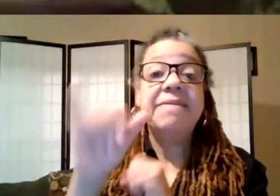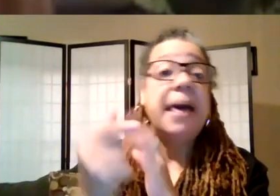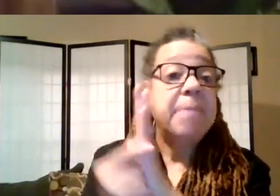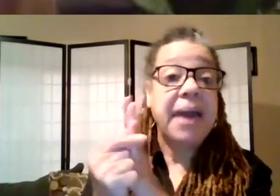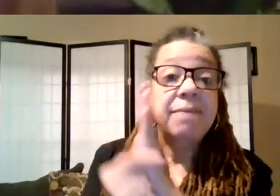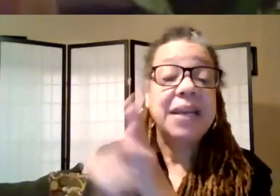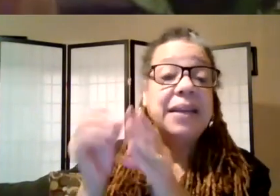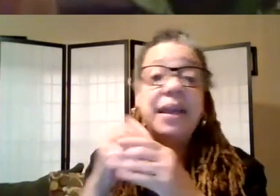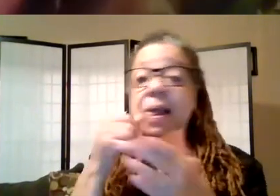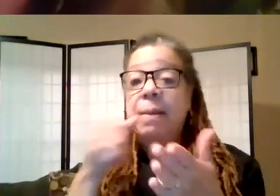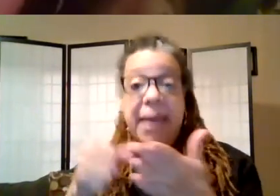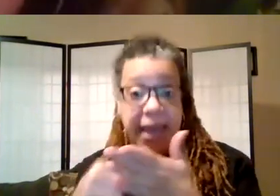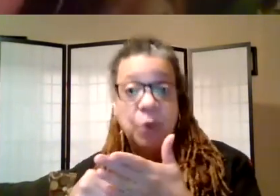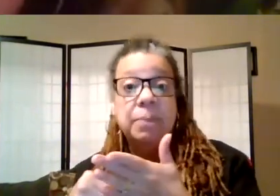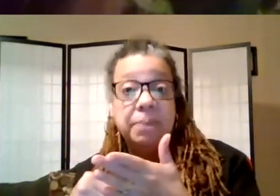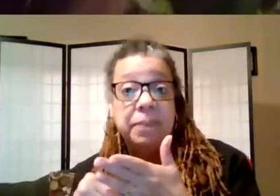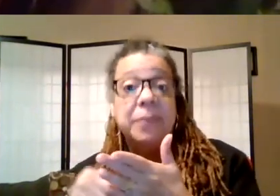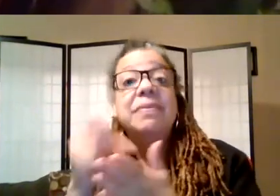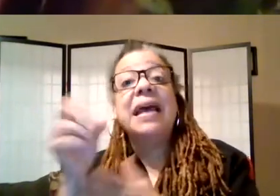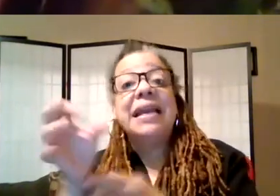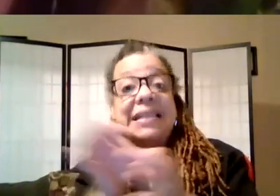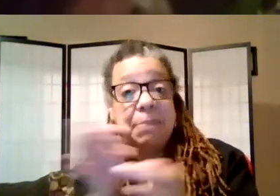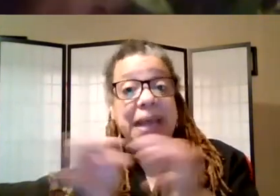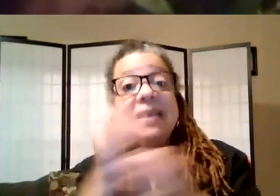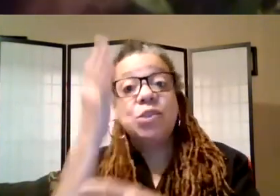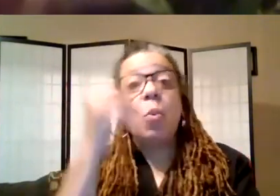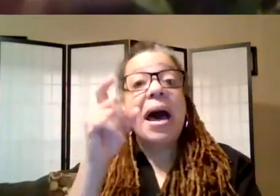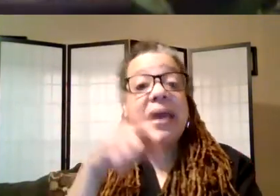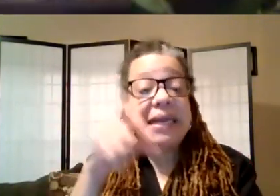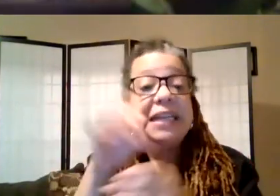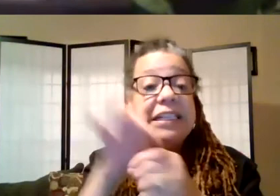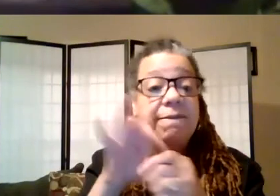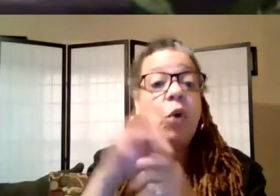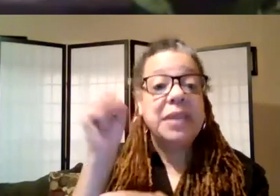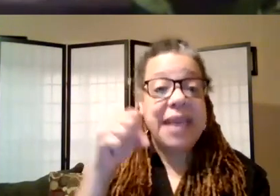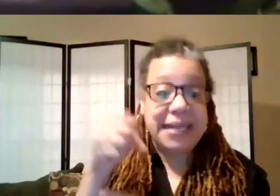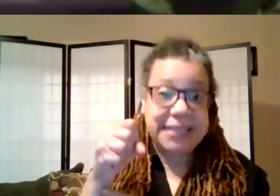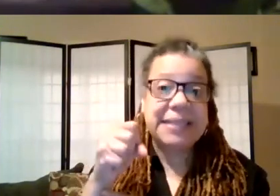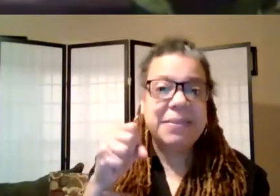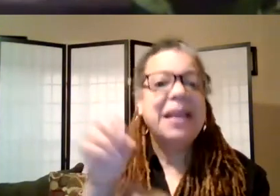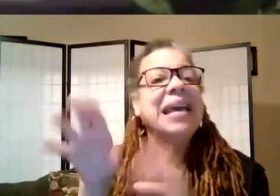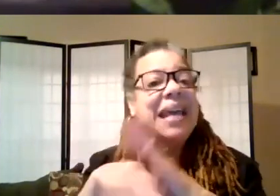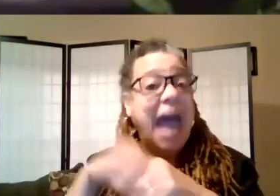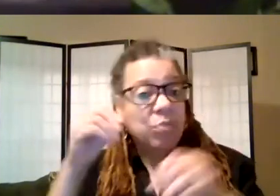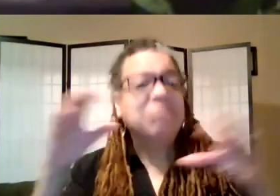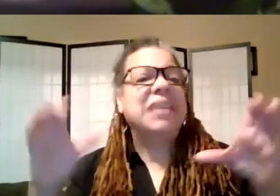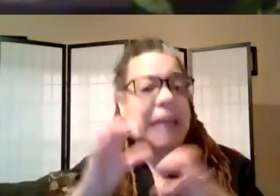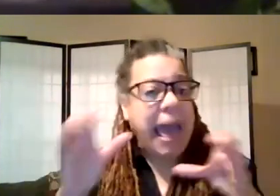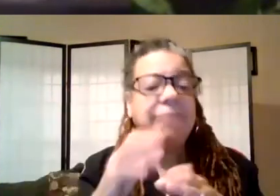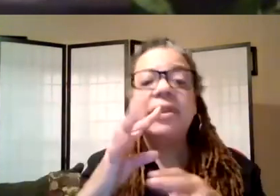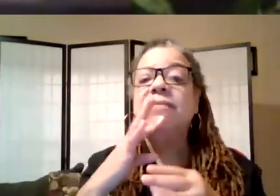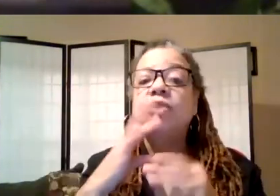mail that so eloquently displays why you need to vote yes on Prop 30. So get out there, get active, talk to